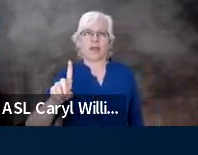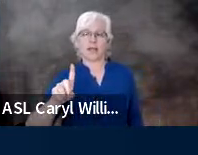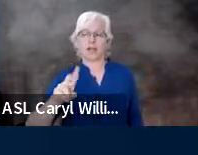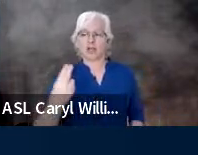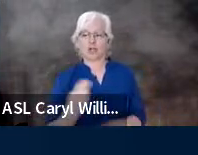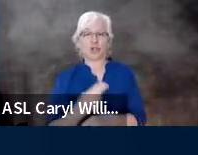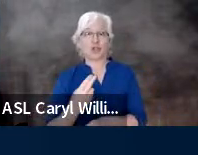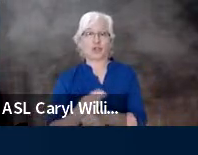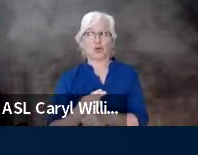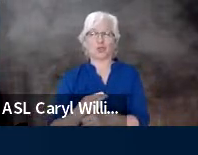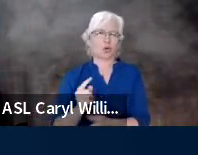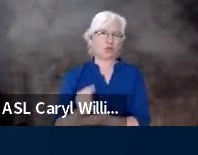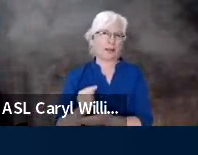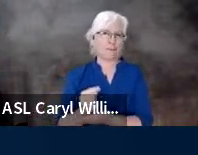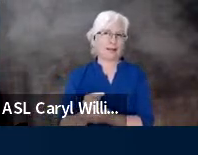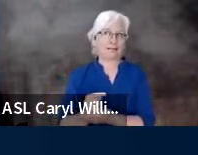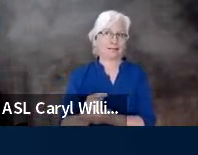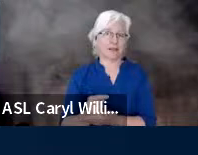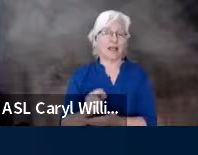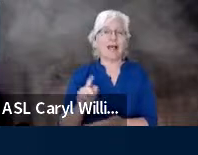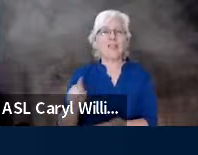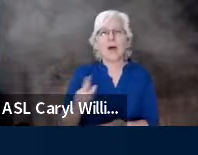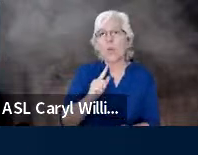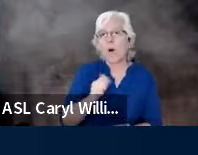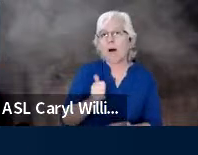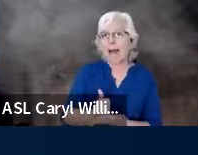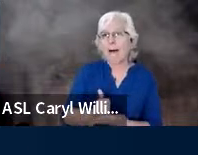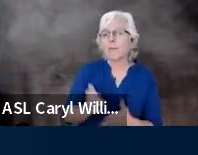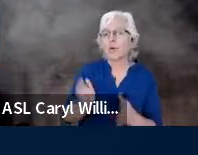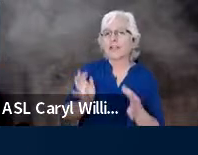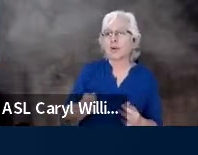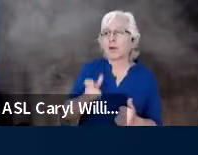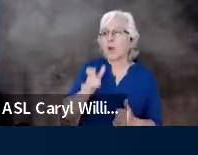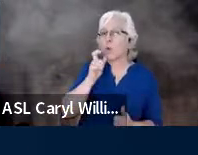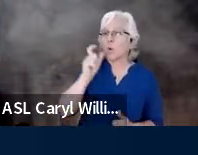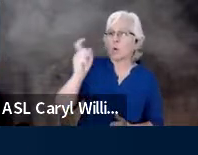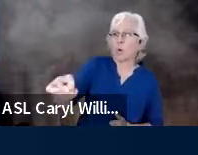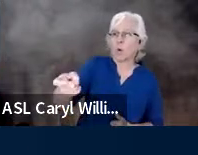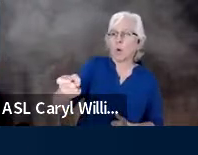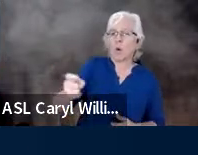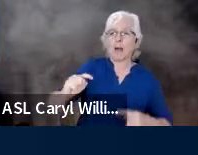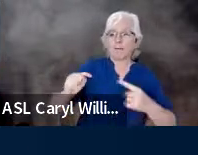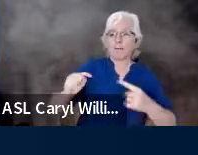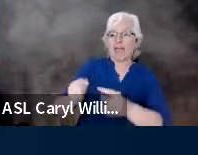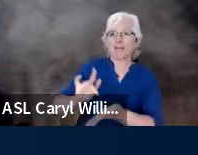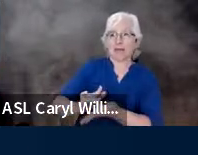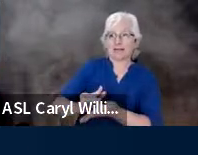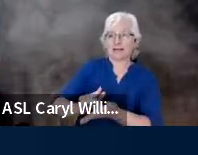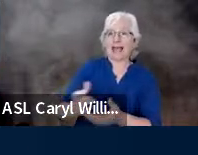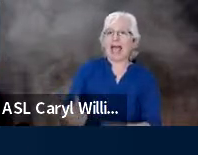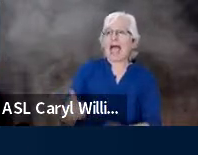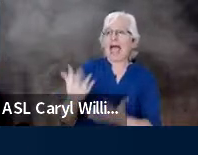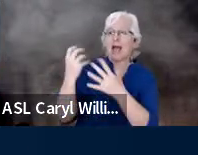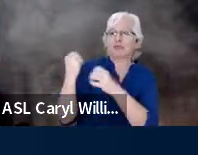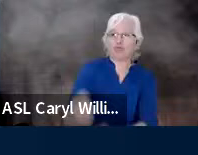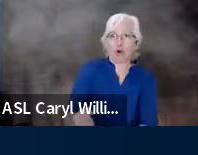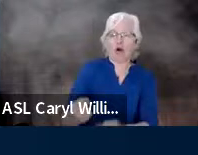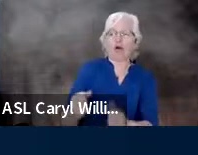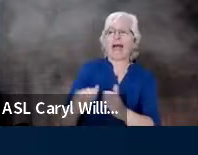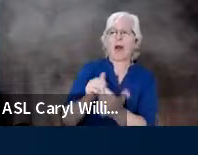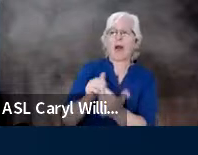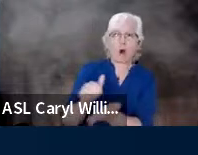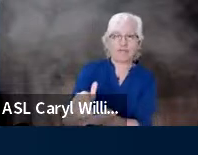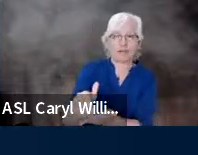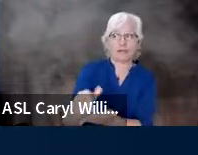that determine, or at least help determine, who may get a painkiller at what dosage and at what frequency, or if